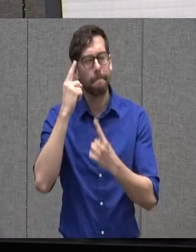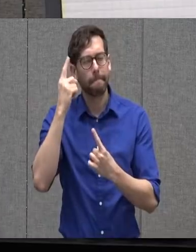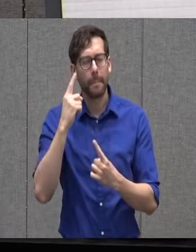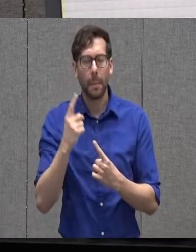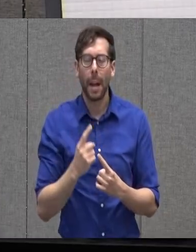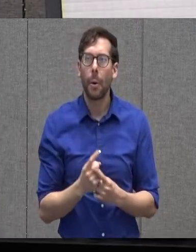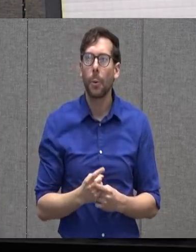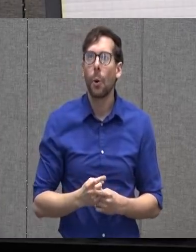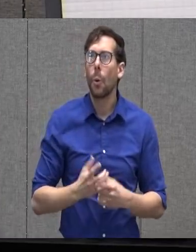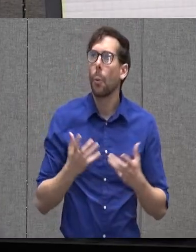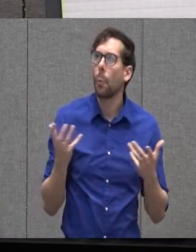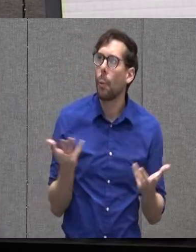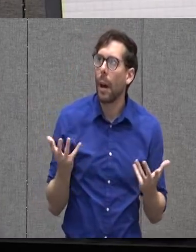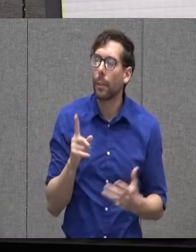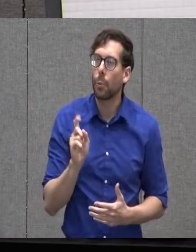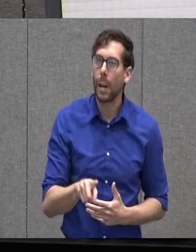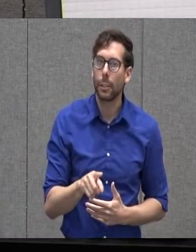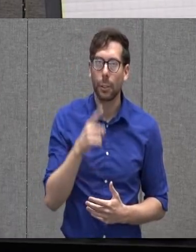have about heat and matter?